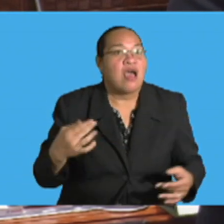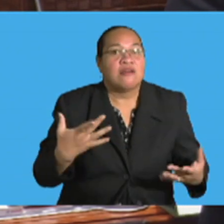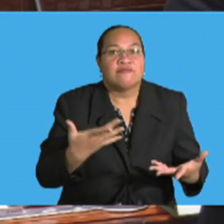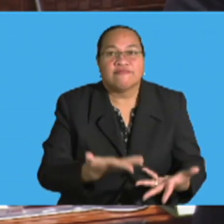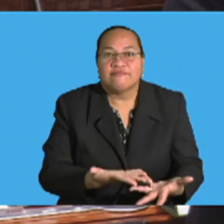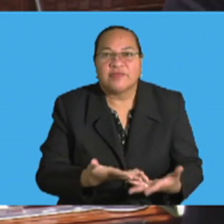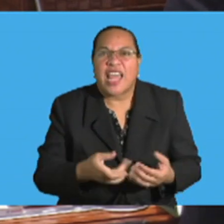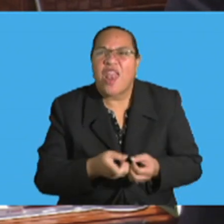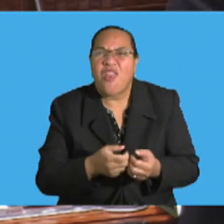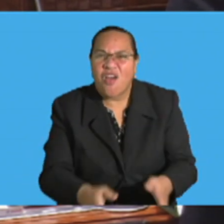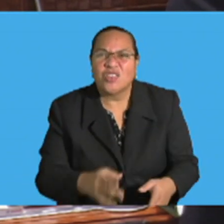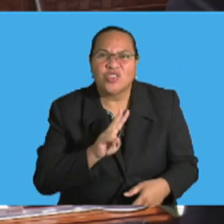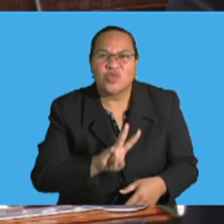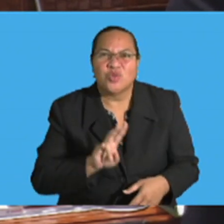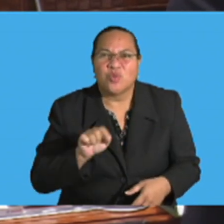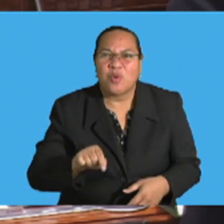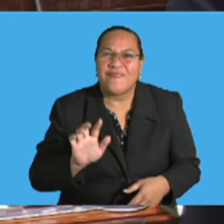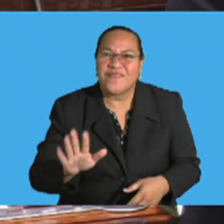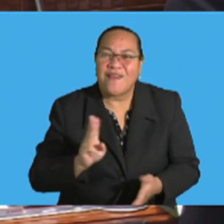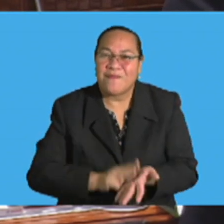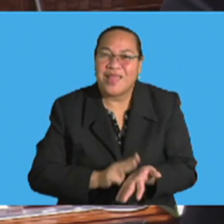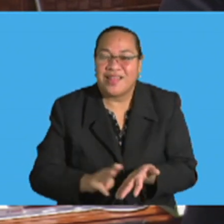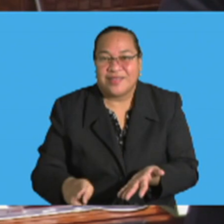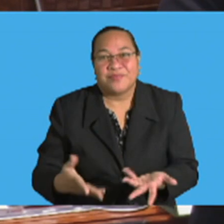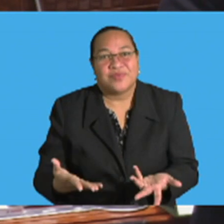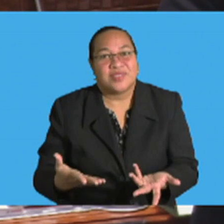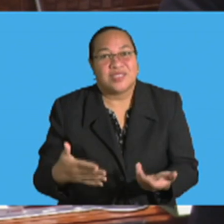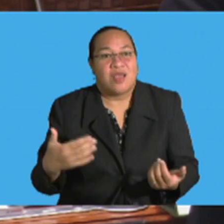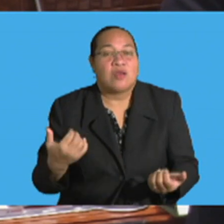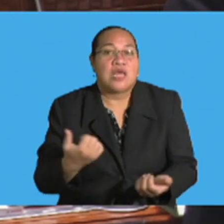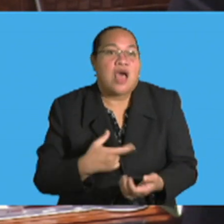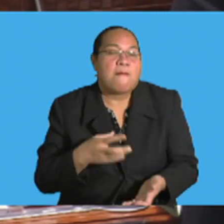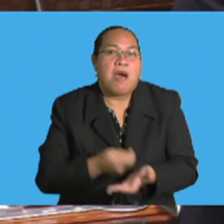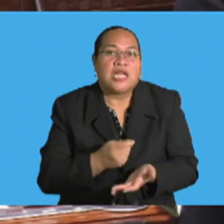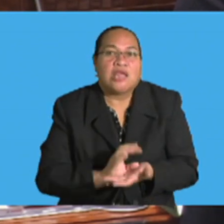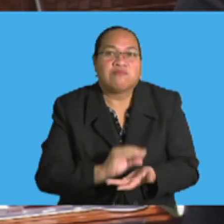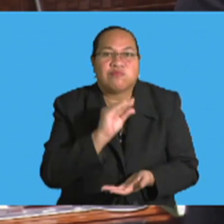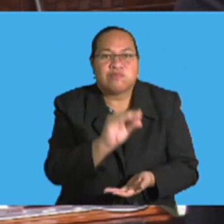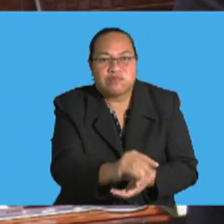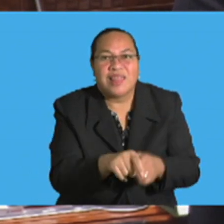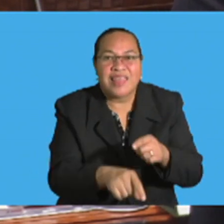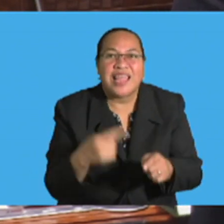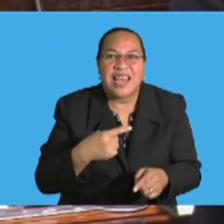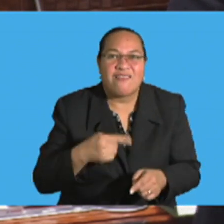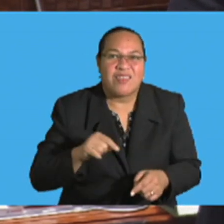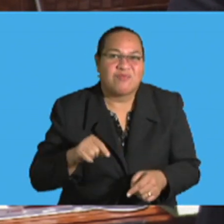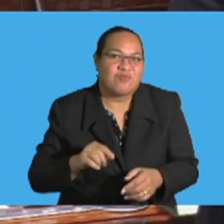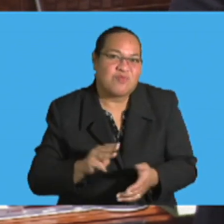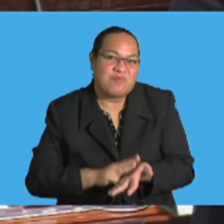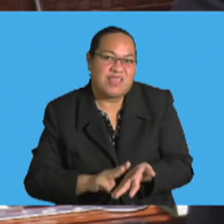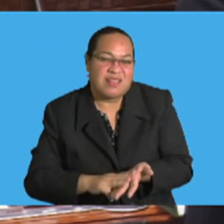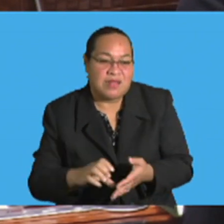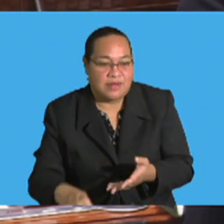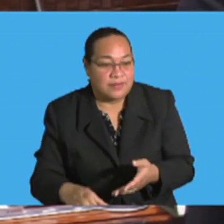was 2.5 million. The amount of money therefore put in was 11.1 million. 2018, AFL